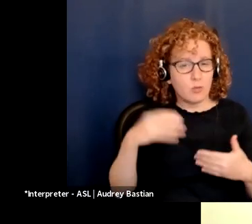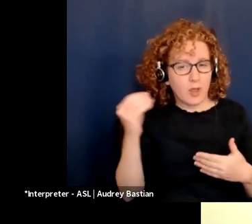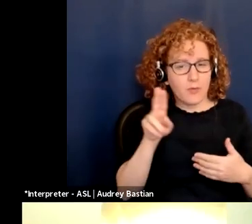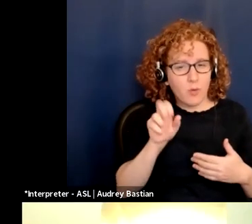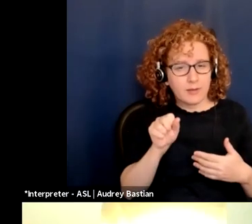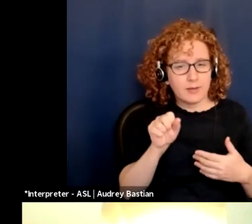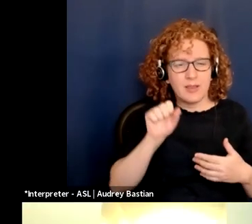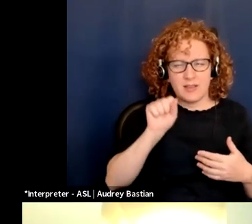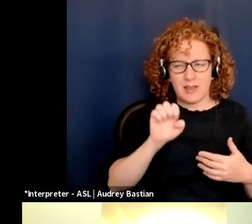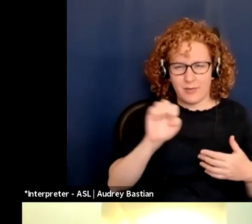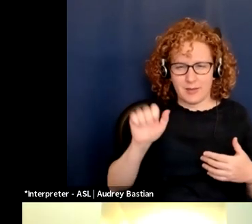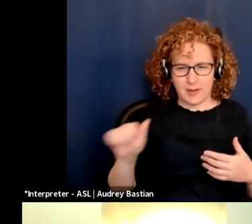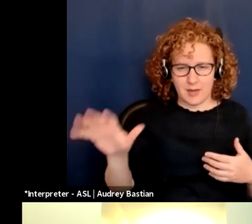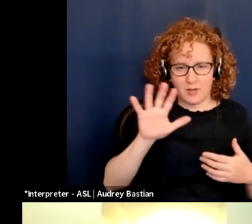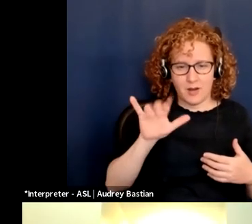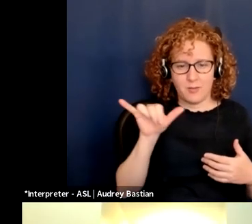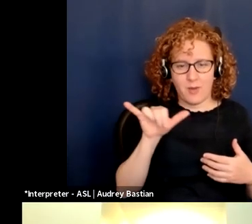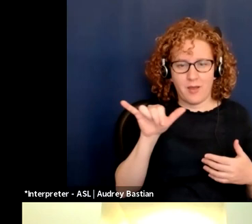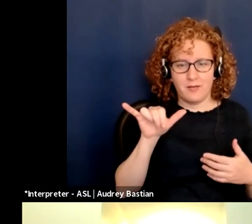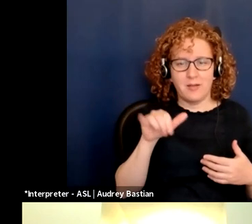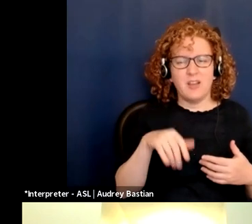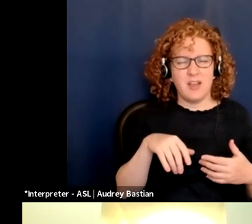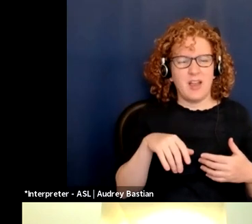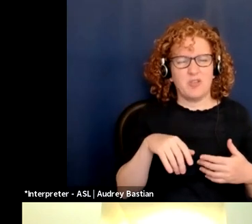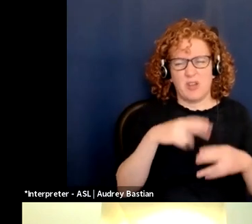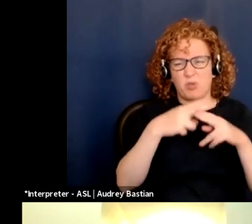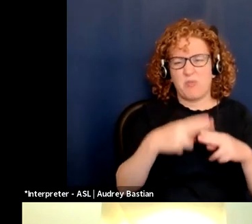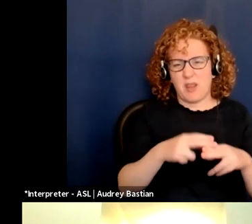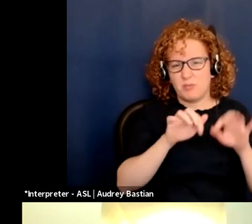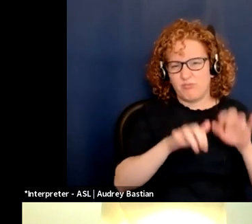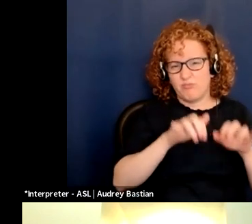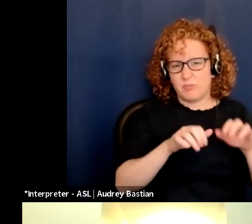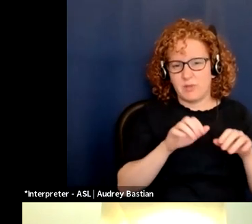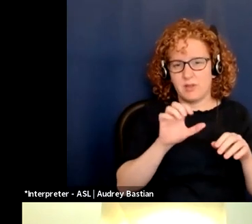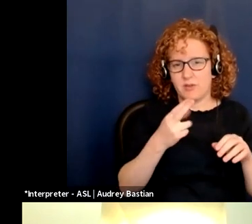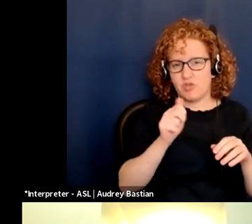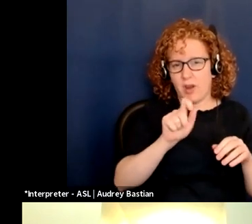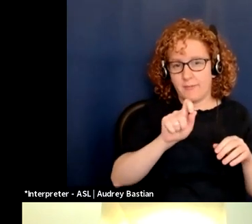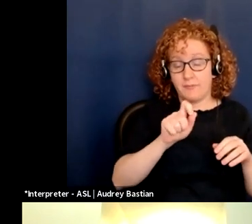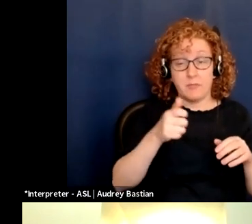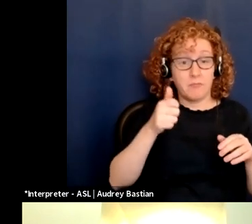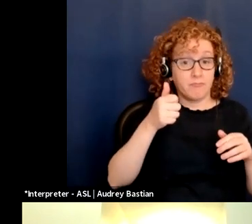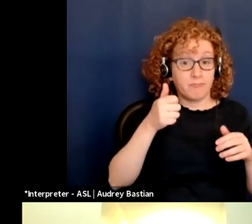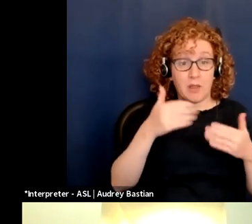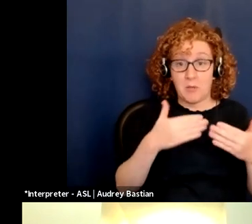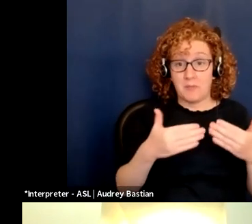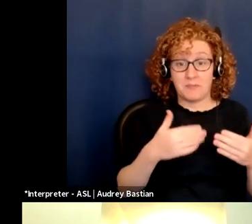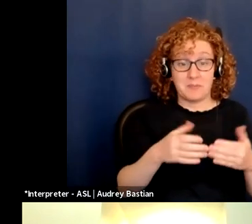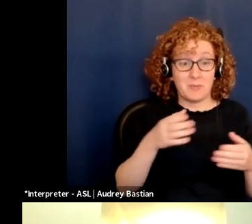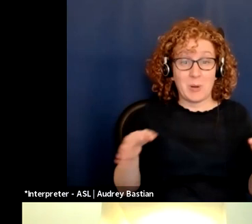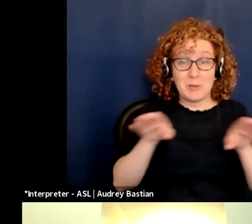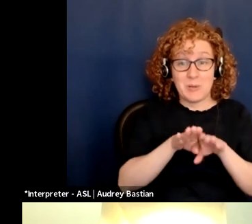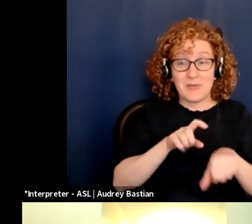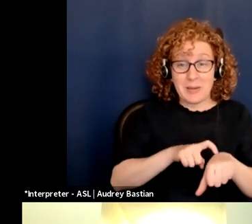in Southeast Asia as well, and should feel free to drop some names in the chat. In any case, we are at the close of our